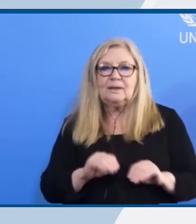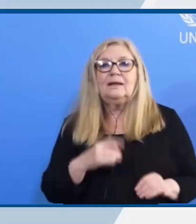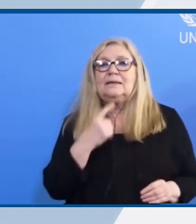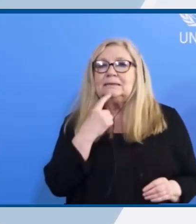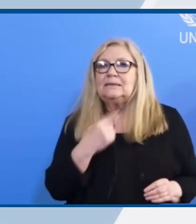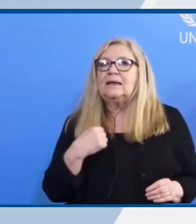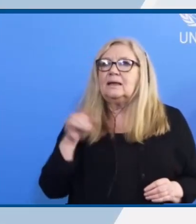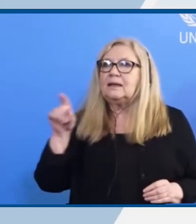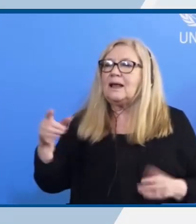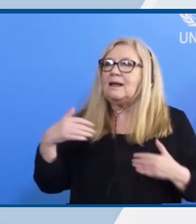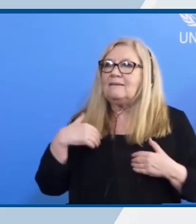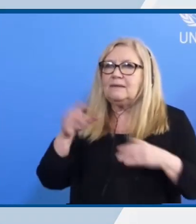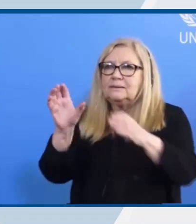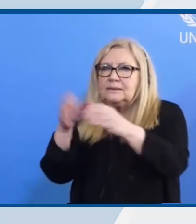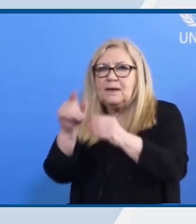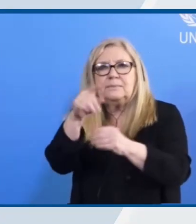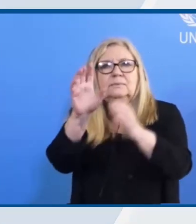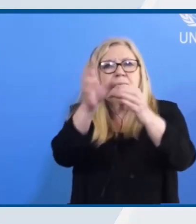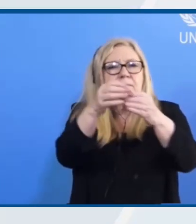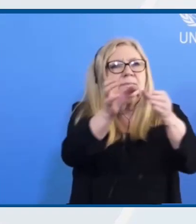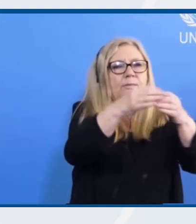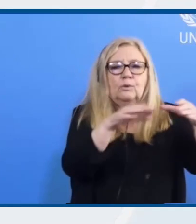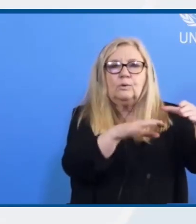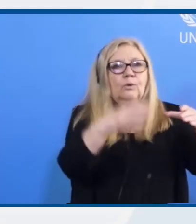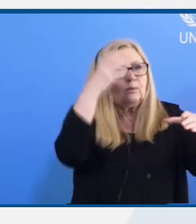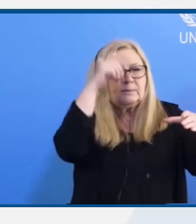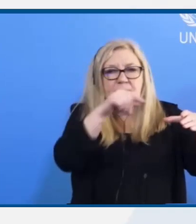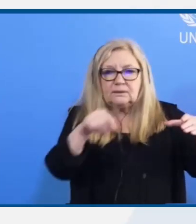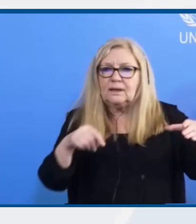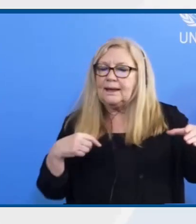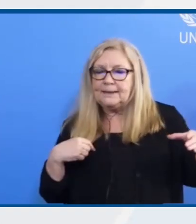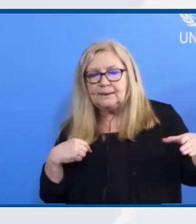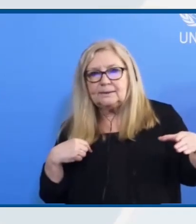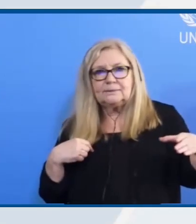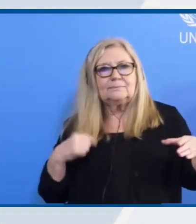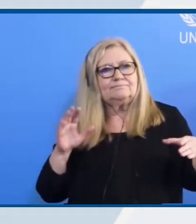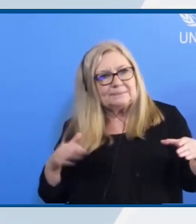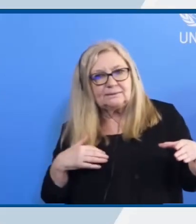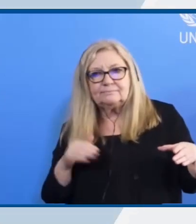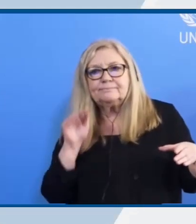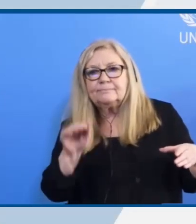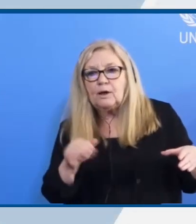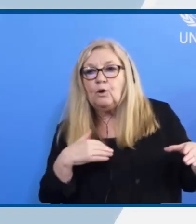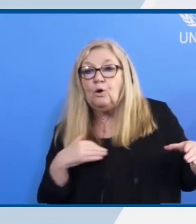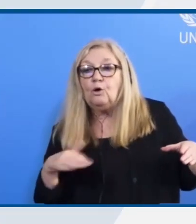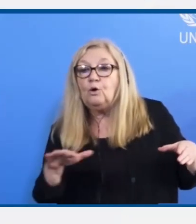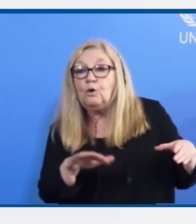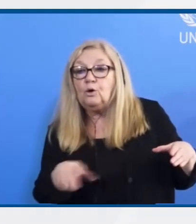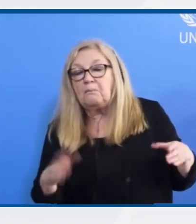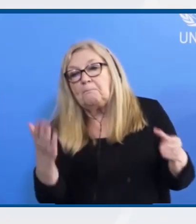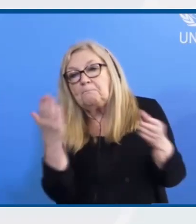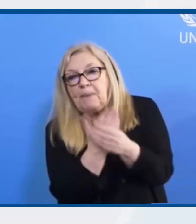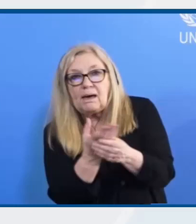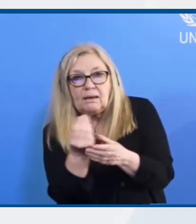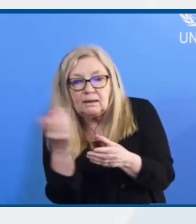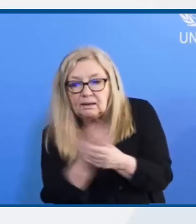welfare department, so many departments are there, and as well as the local financial institutions, banks.